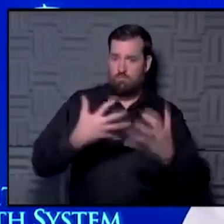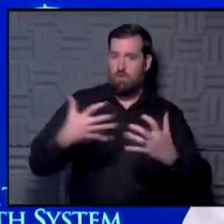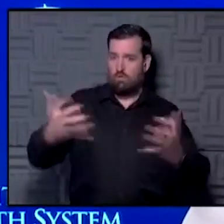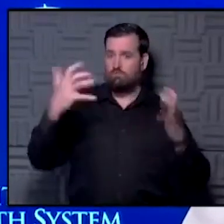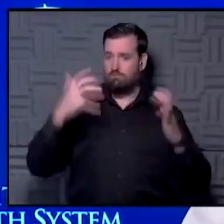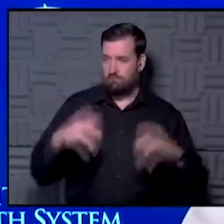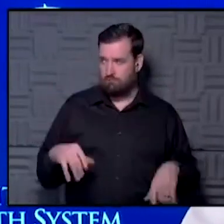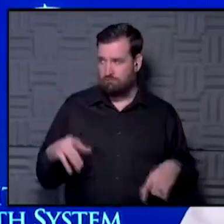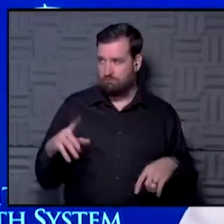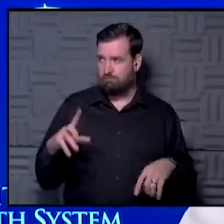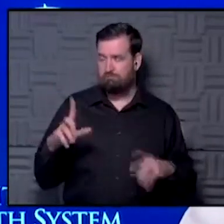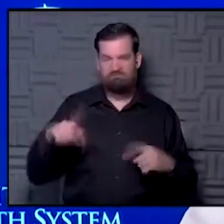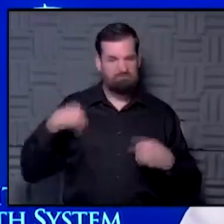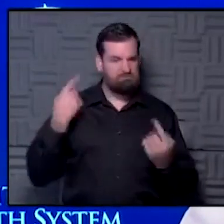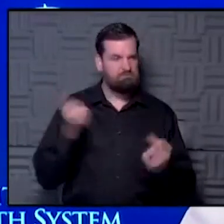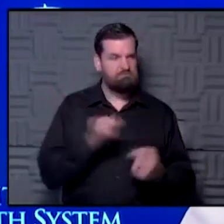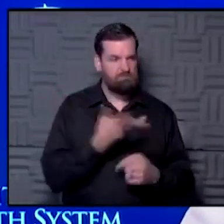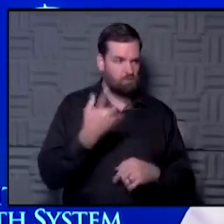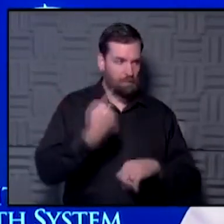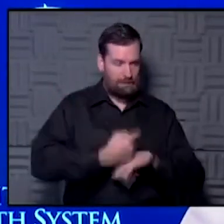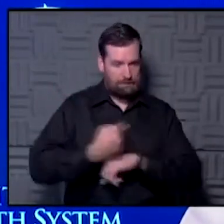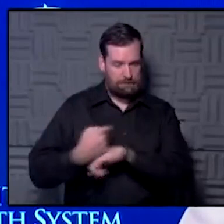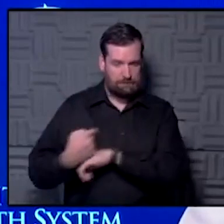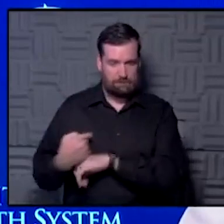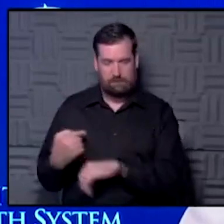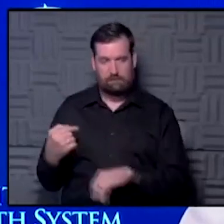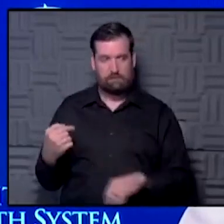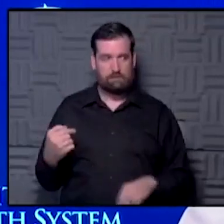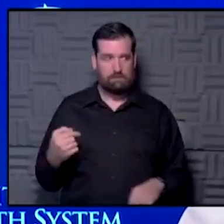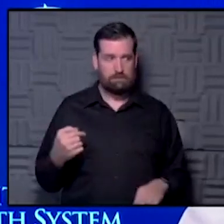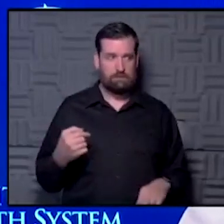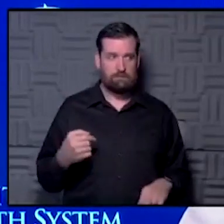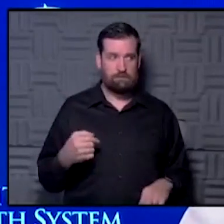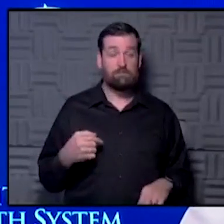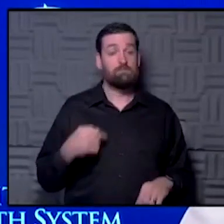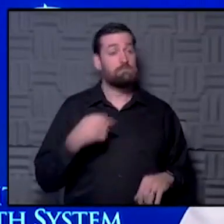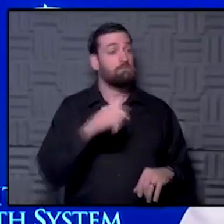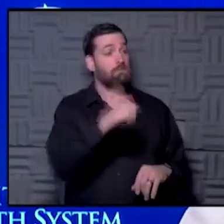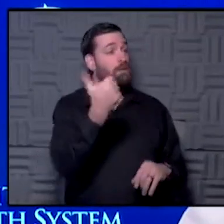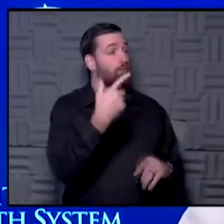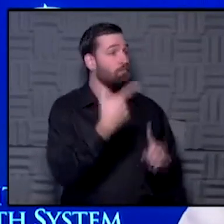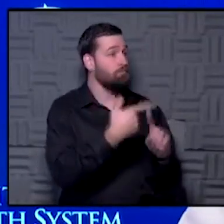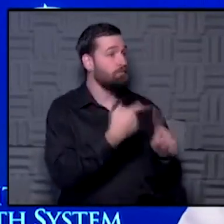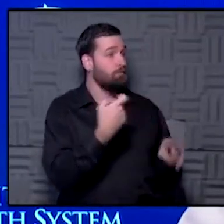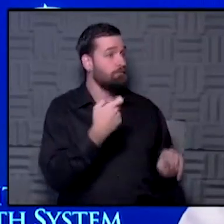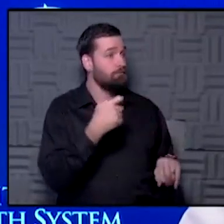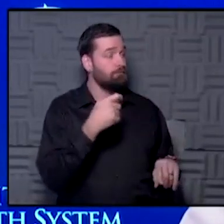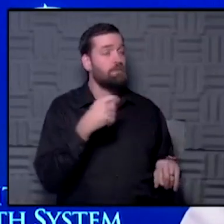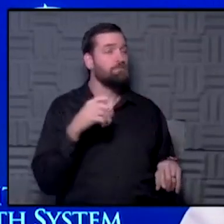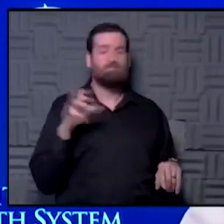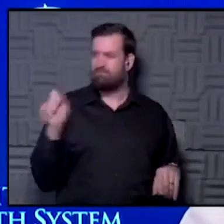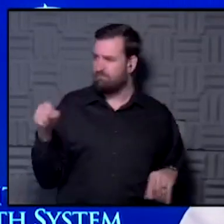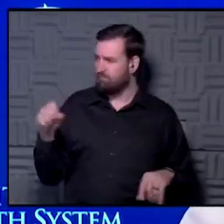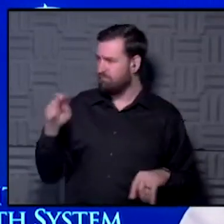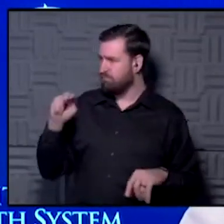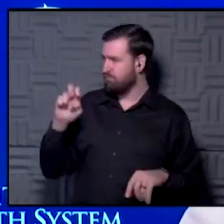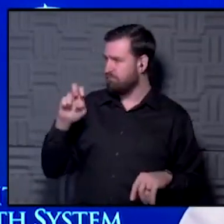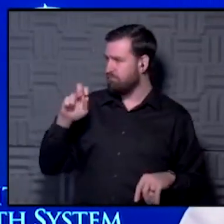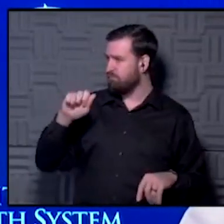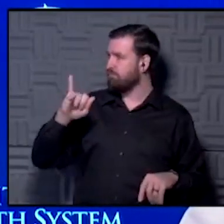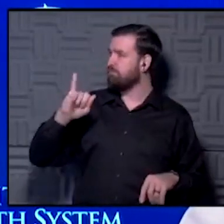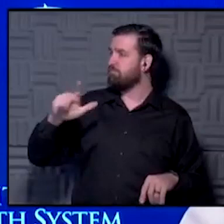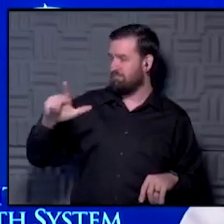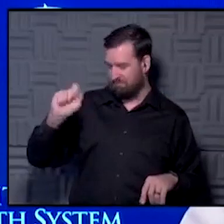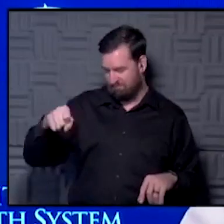audience over the last few days, and so there's another question first rolling in, Jill. Well, yeah, Anil, you may remember